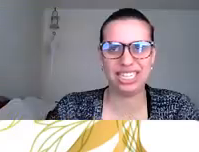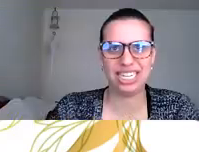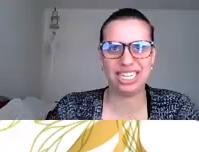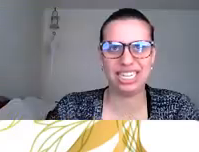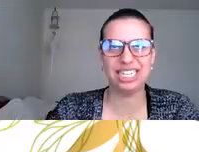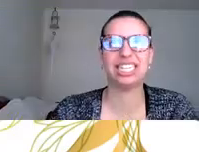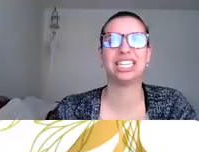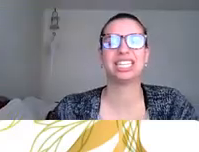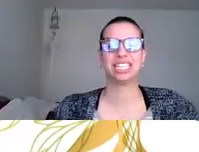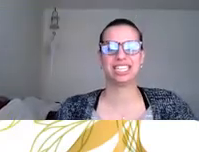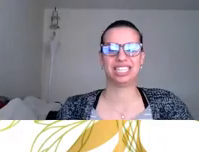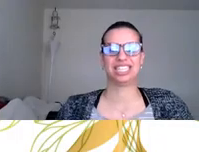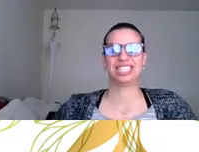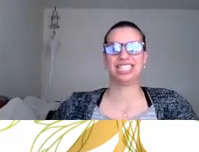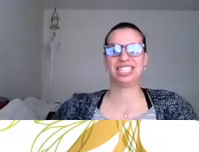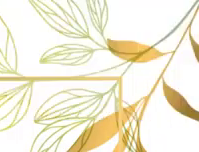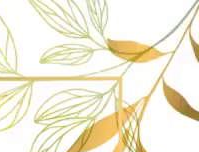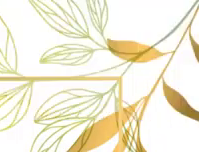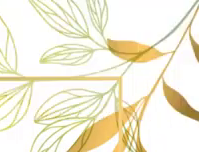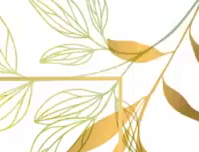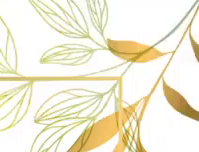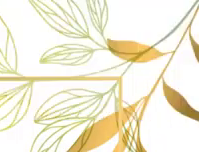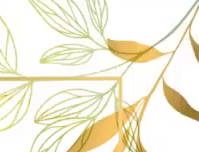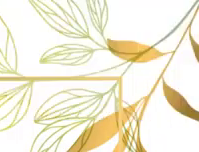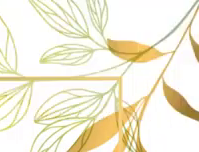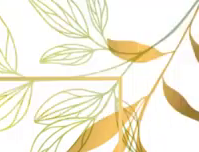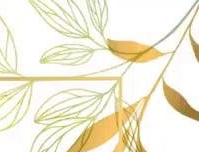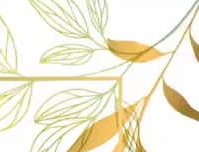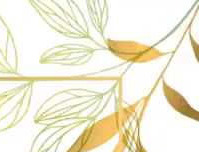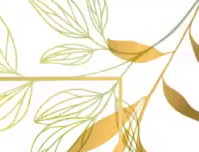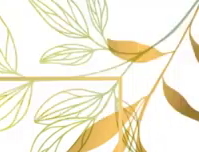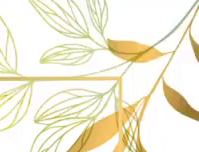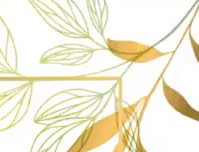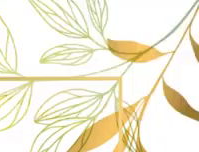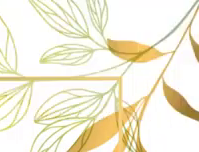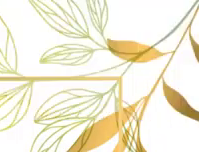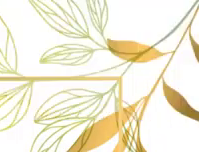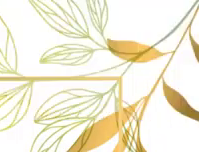Chet iri. Chet iri. Chet iri.